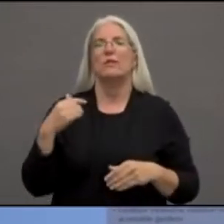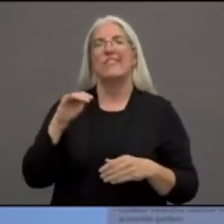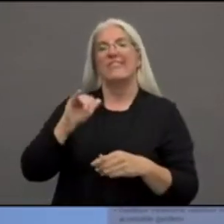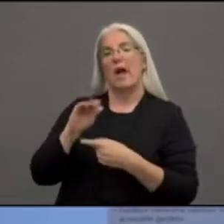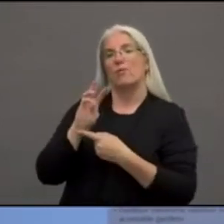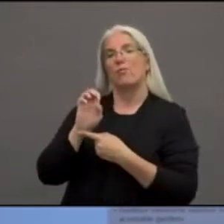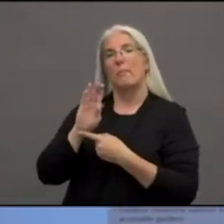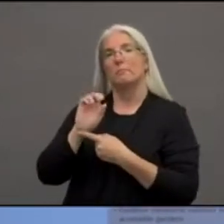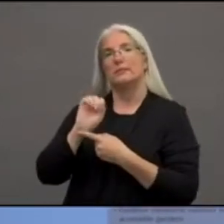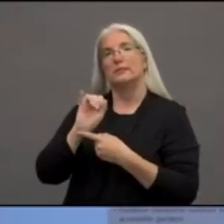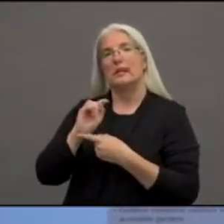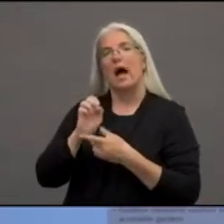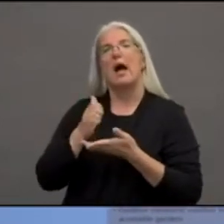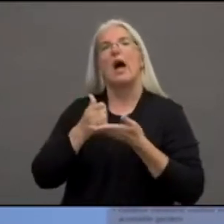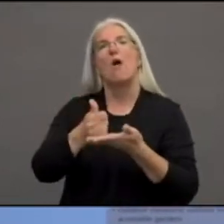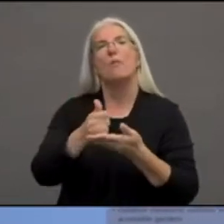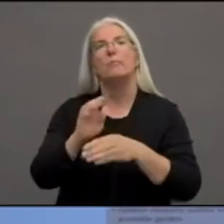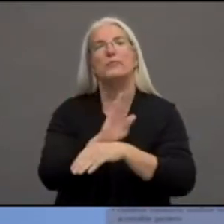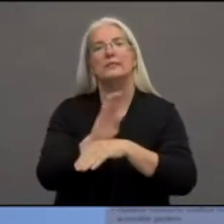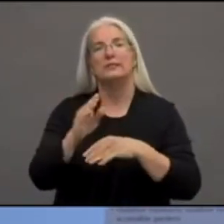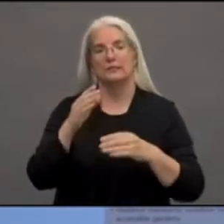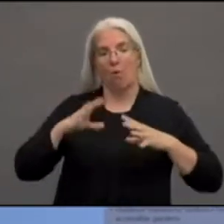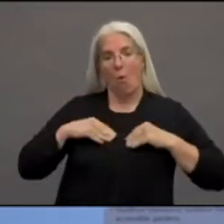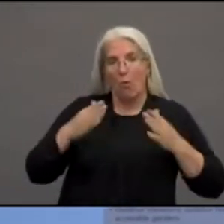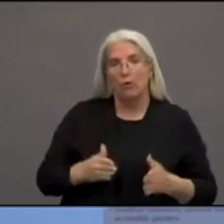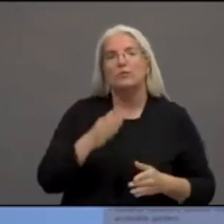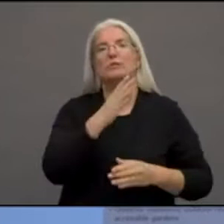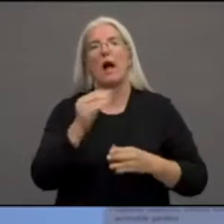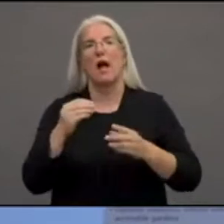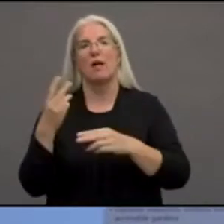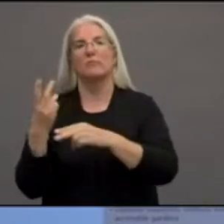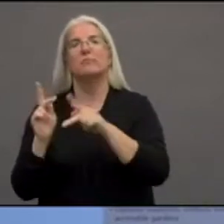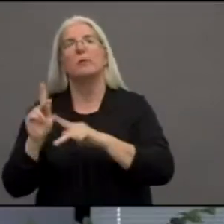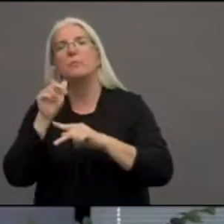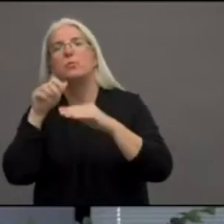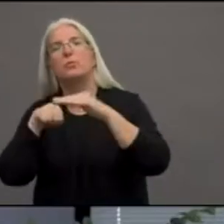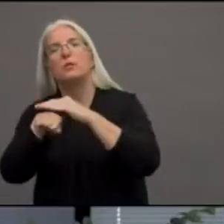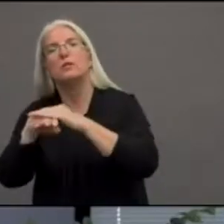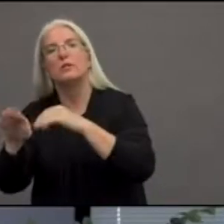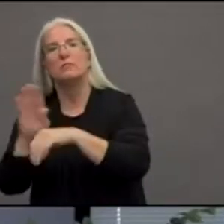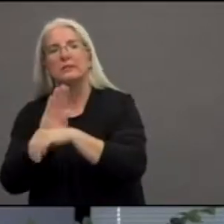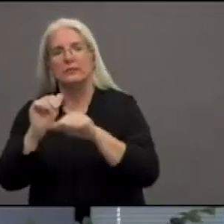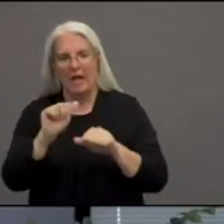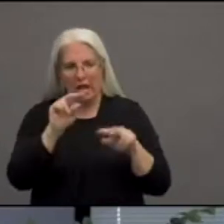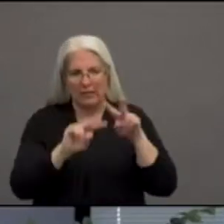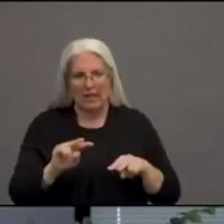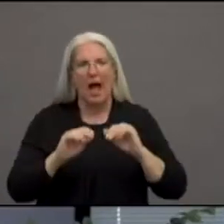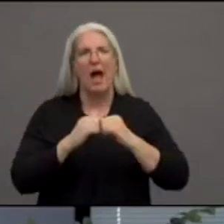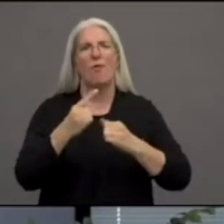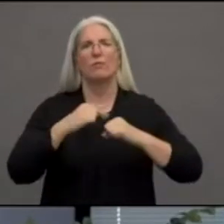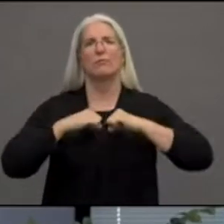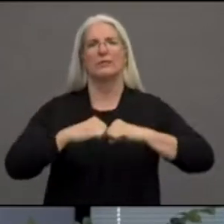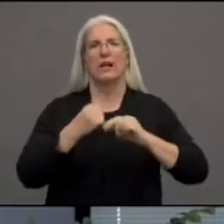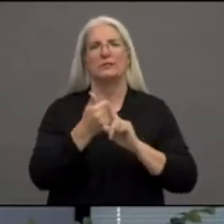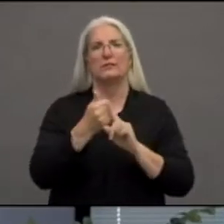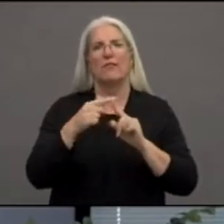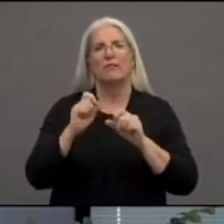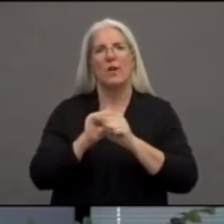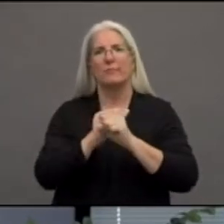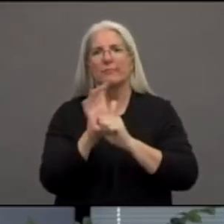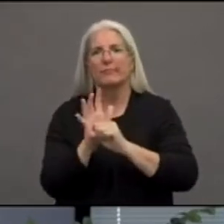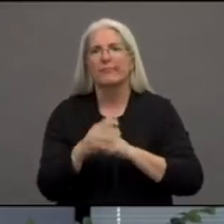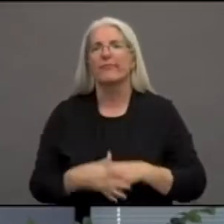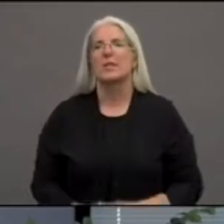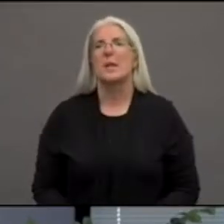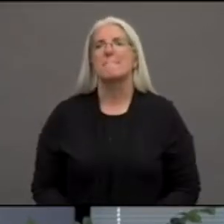businesses, employees, and customers all affected by COVID-19. So how can this be useful to business owners here in Santa